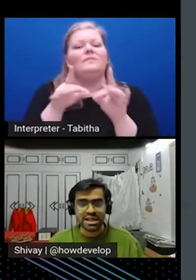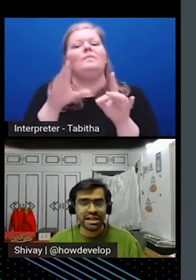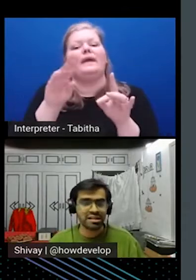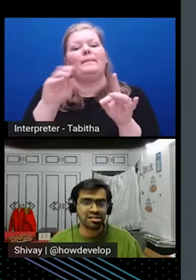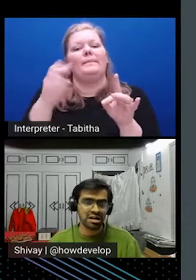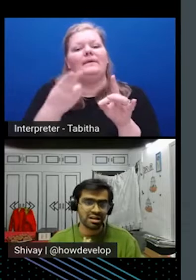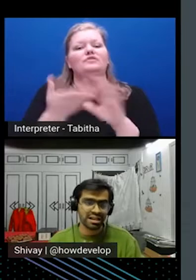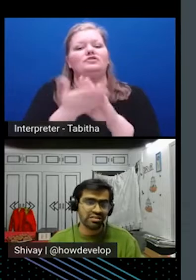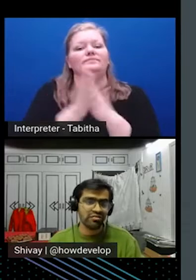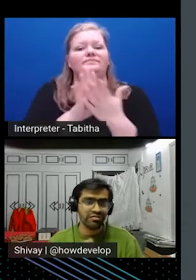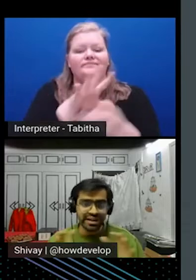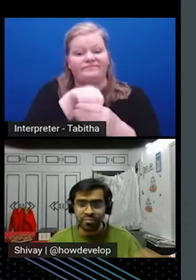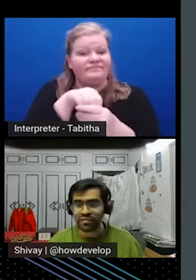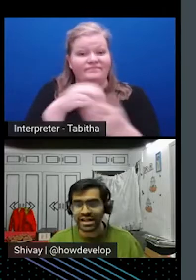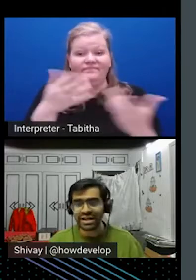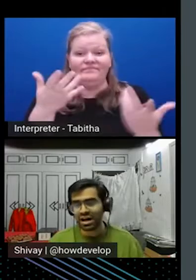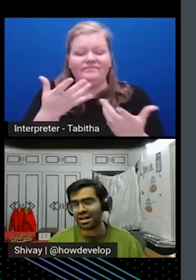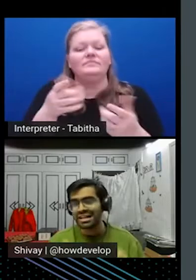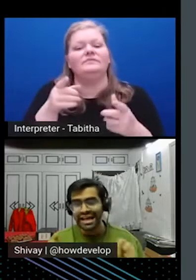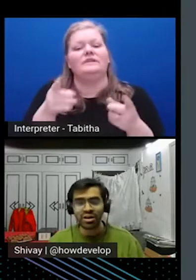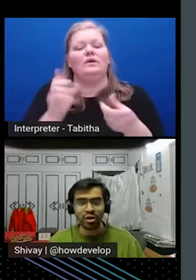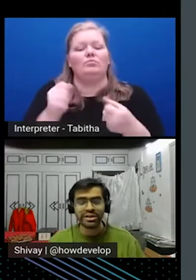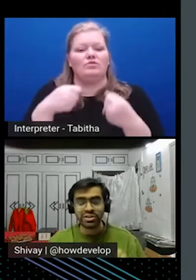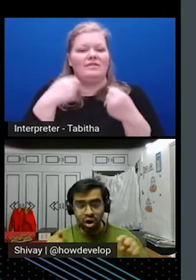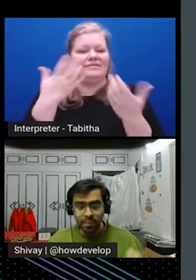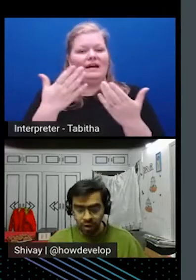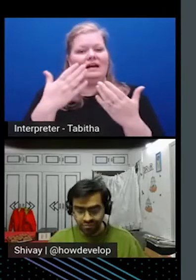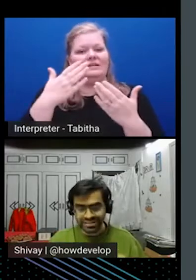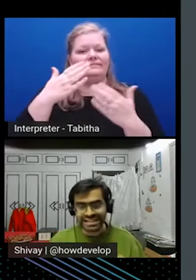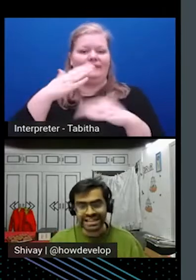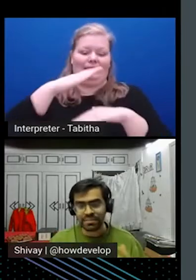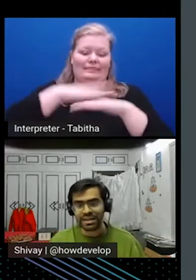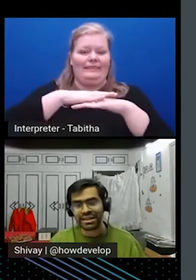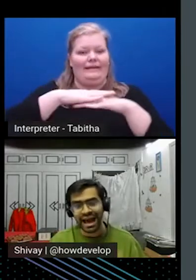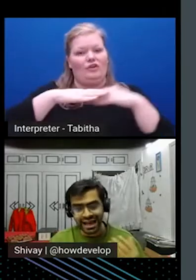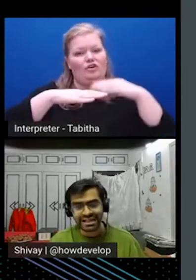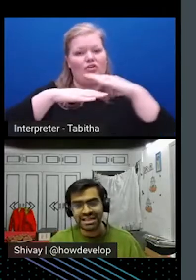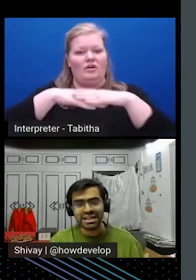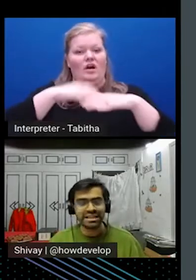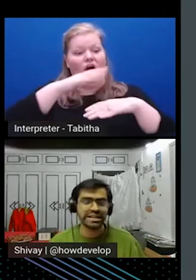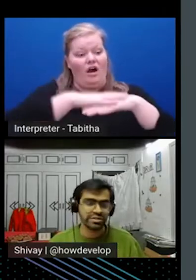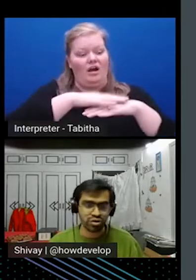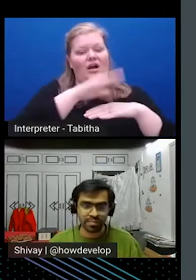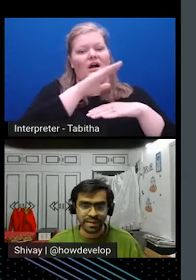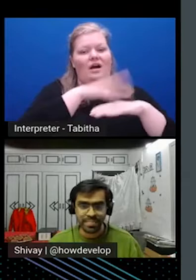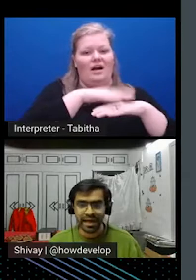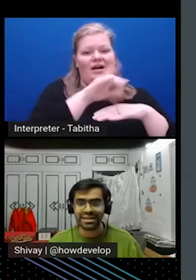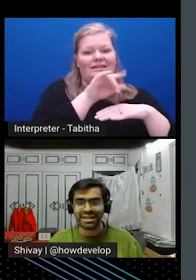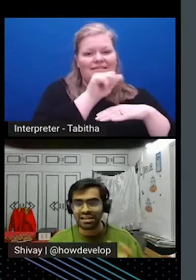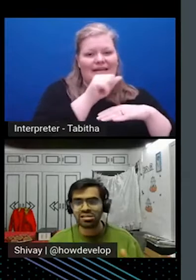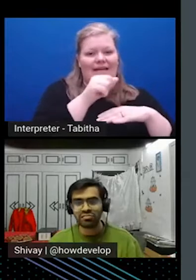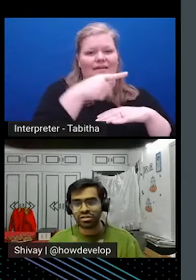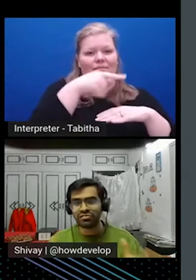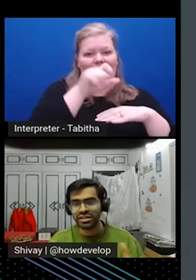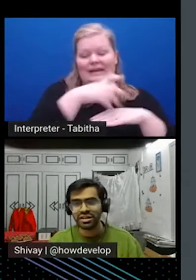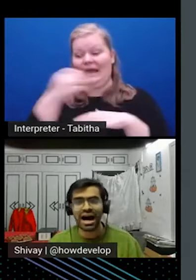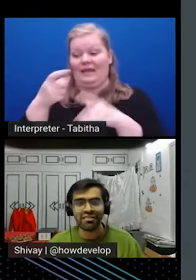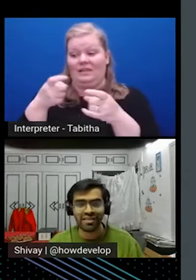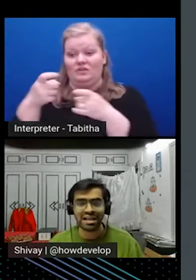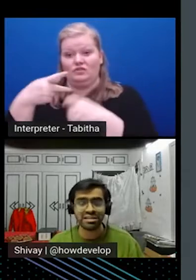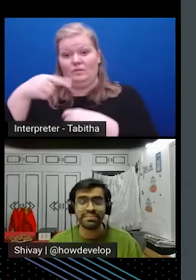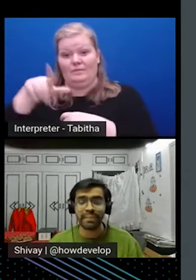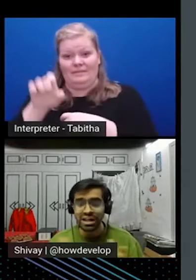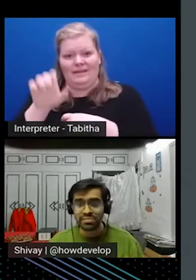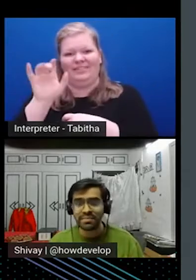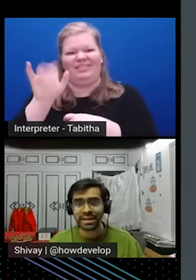picture is that we provide a layer on top of the data plane and the control plane. And that's what we